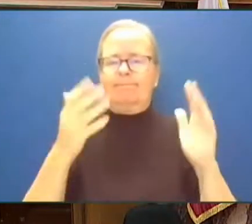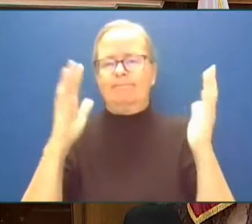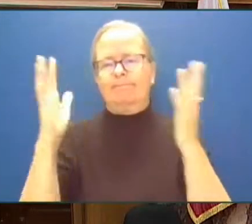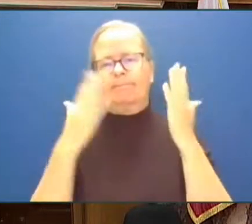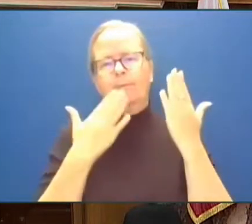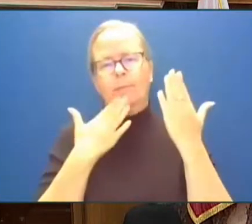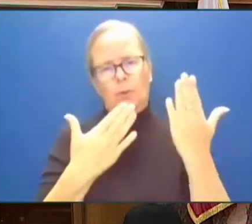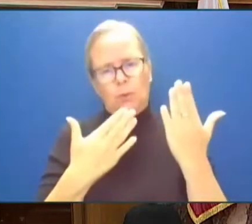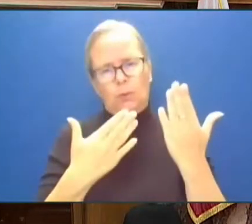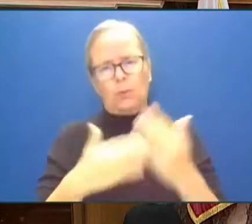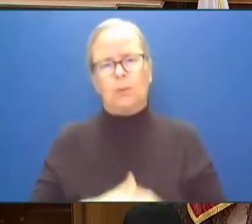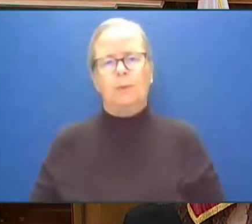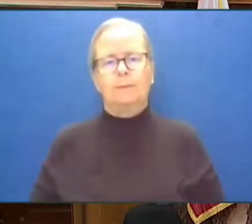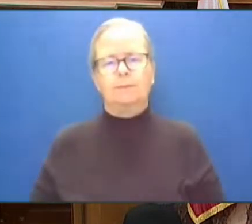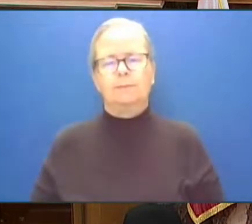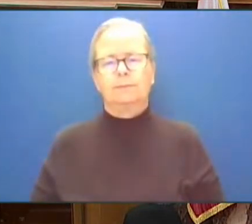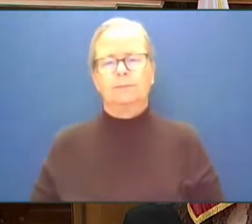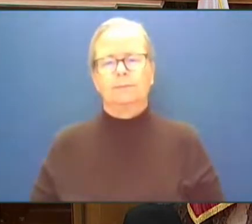Madam Clerk.